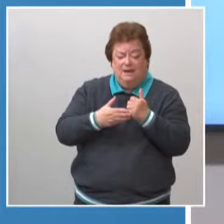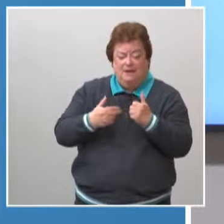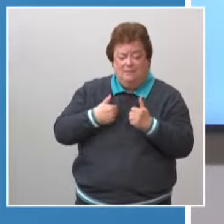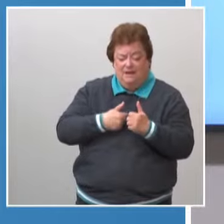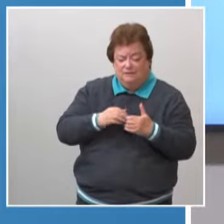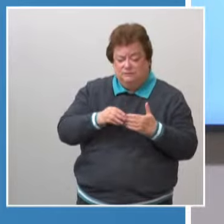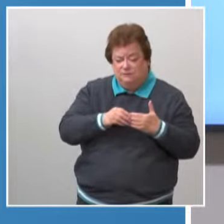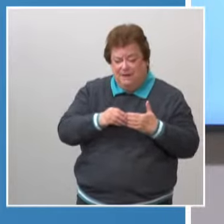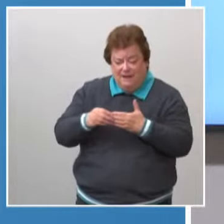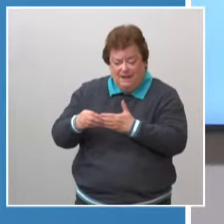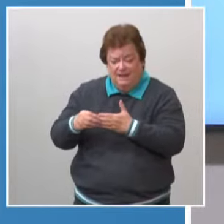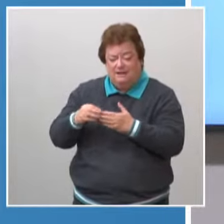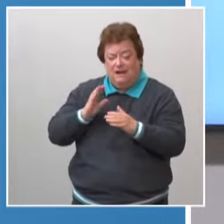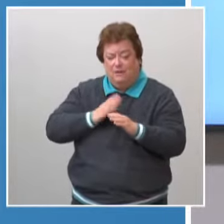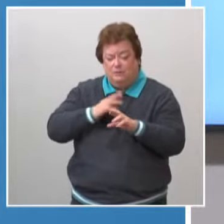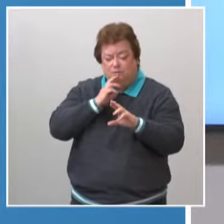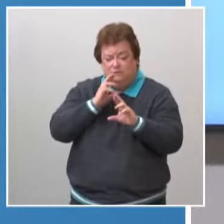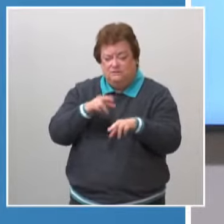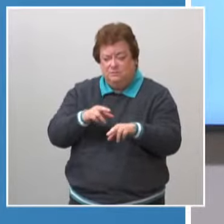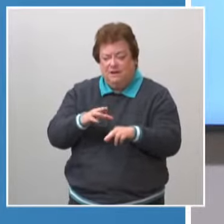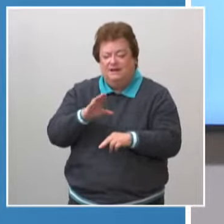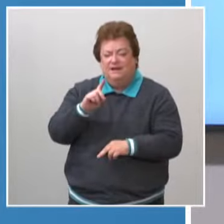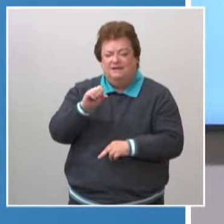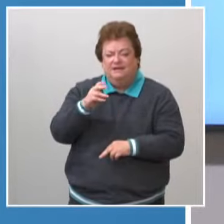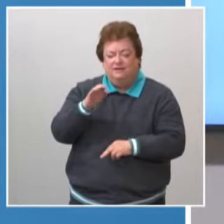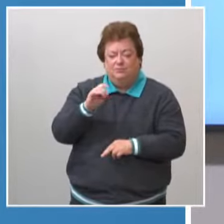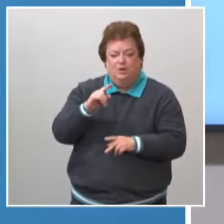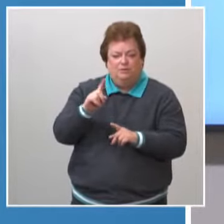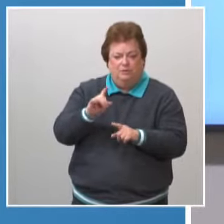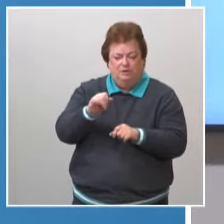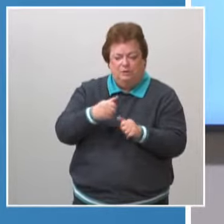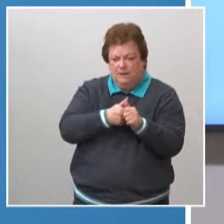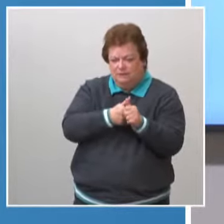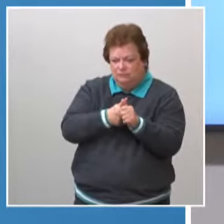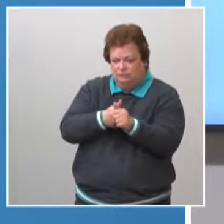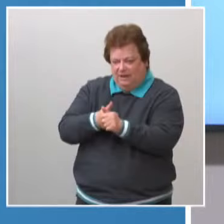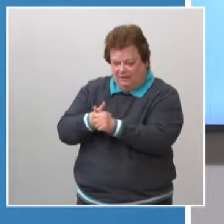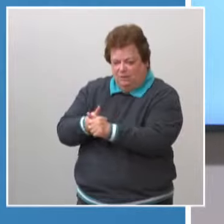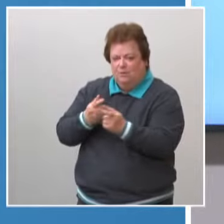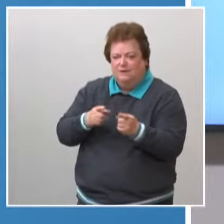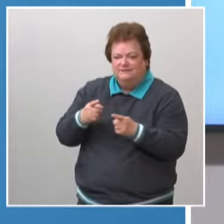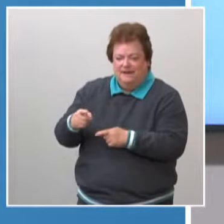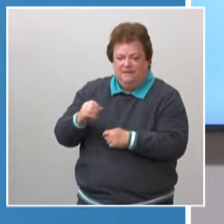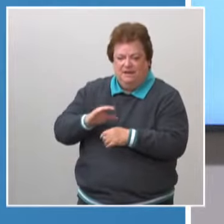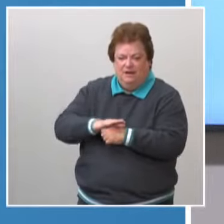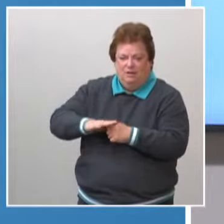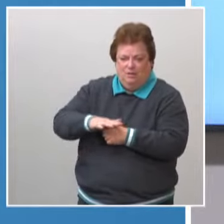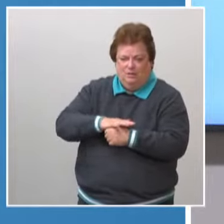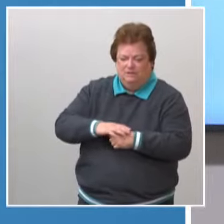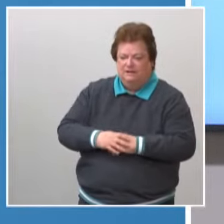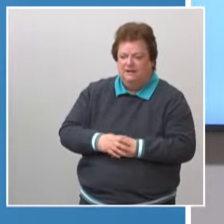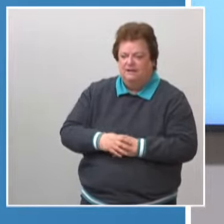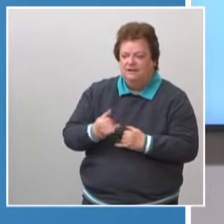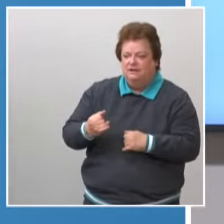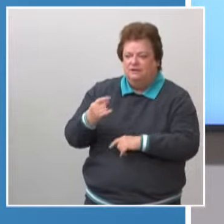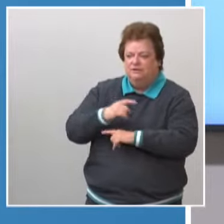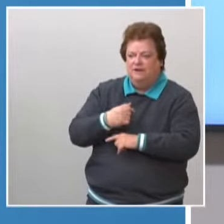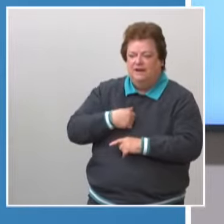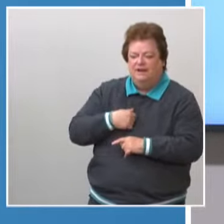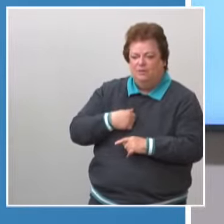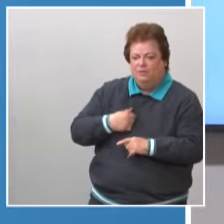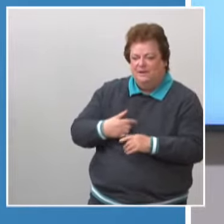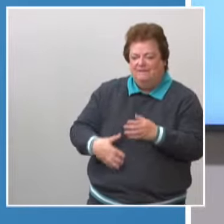COVID-19 response, and the dashboard is where you can track our local situation. Today, we're launching some